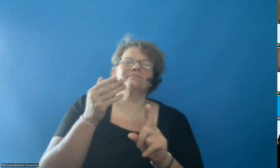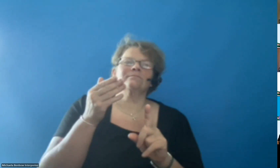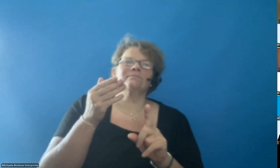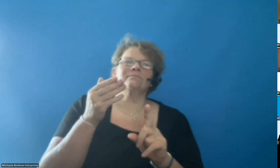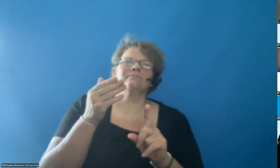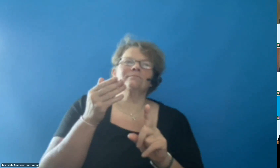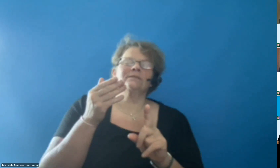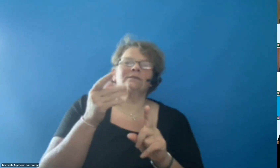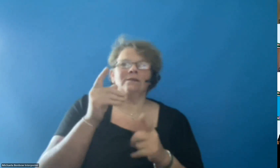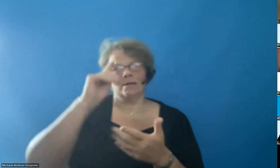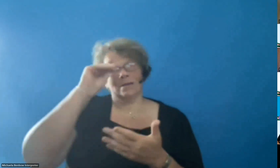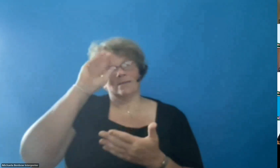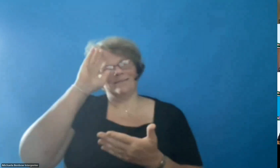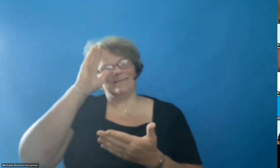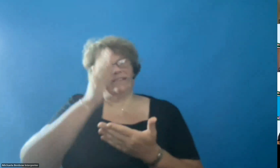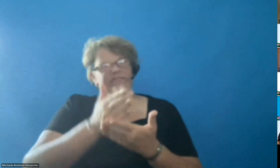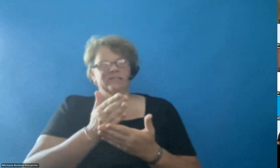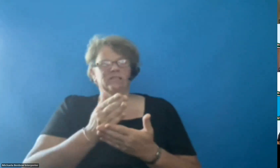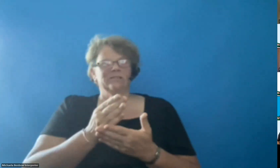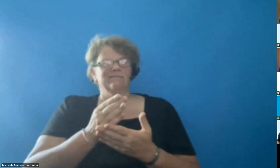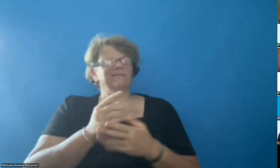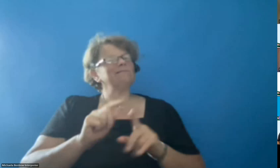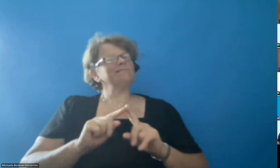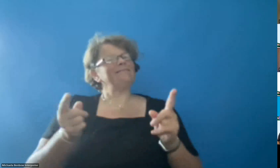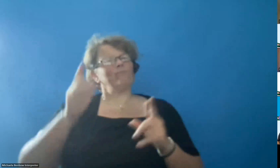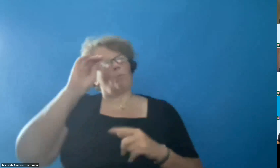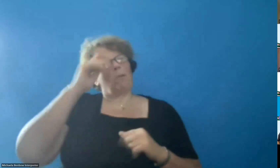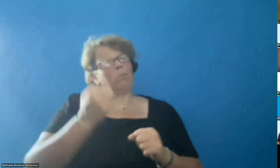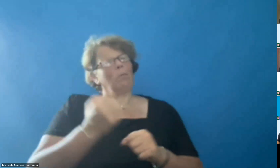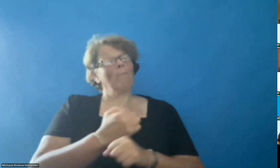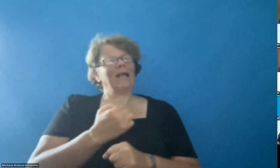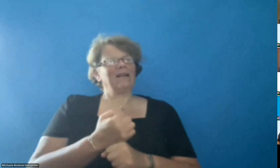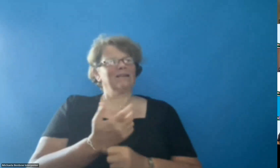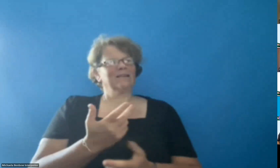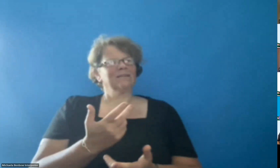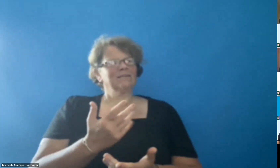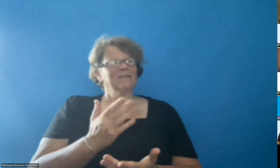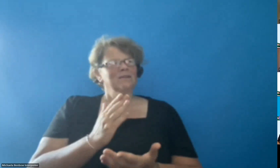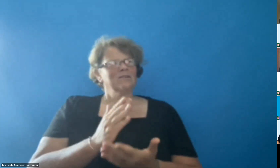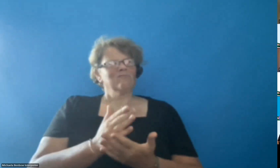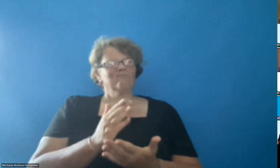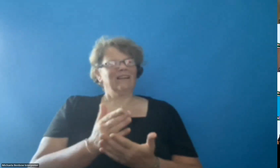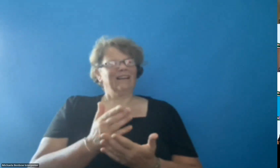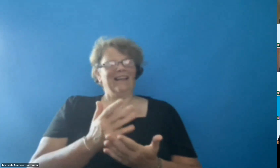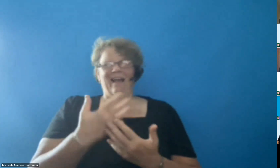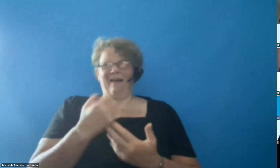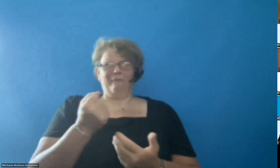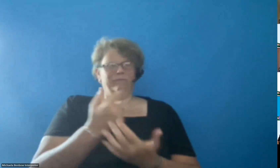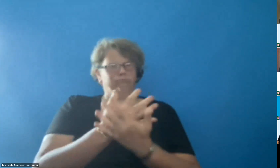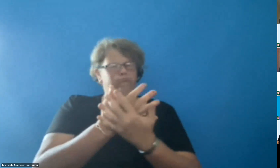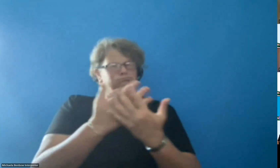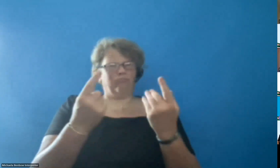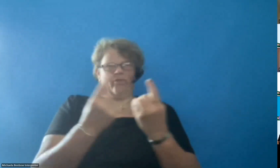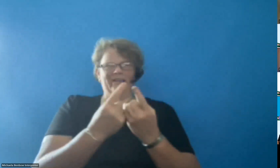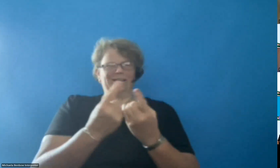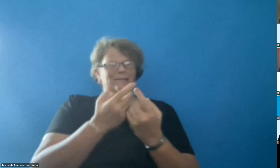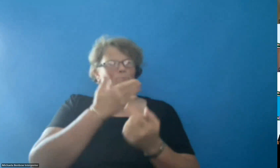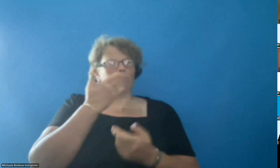the decisions that individuals make are kind of driven through a number of things that are without their control. There's a